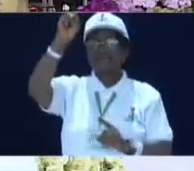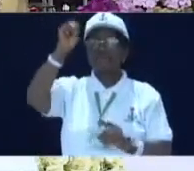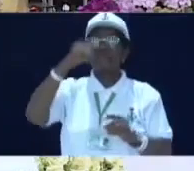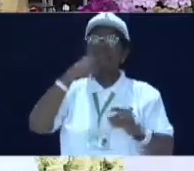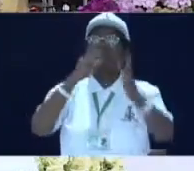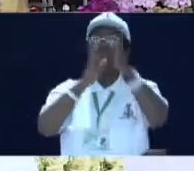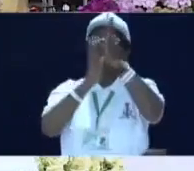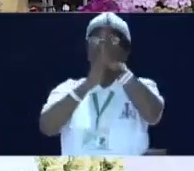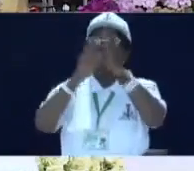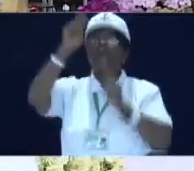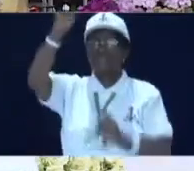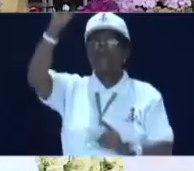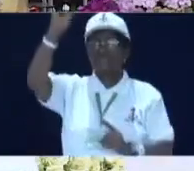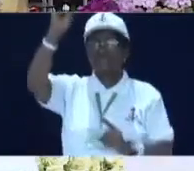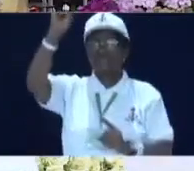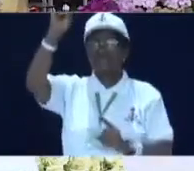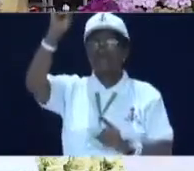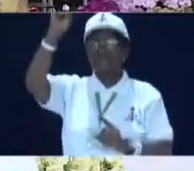Praise Him.